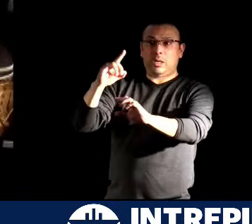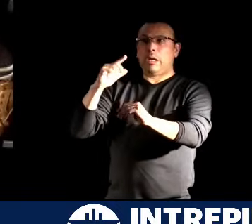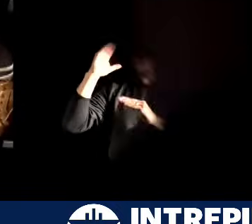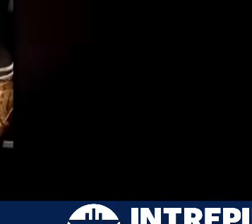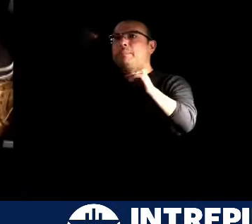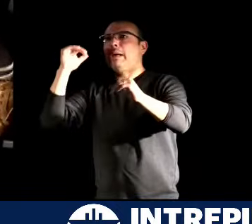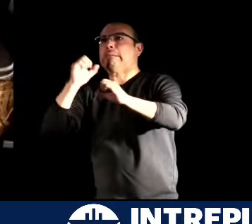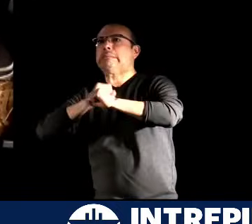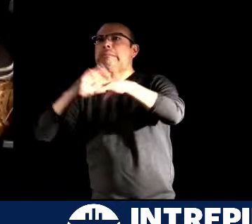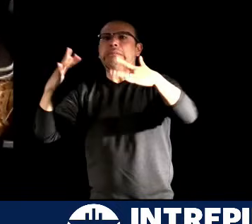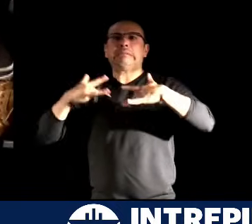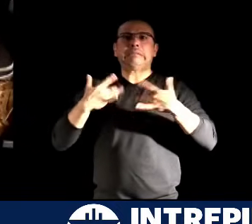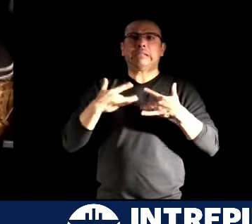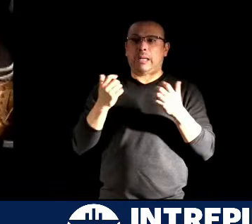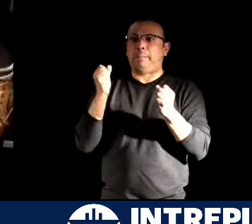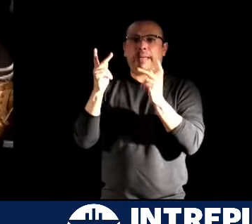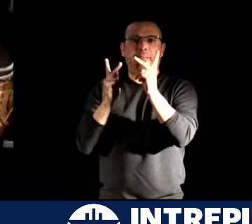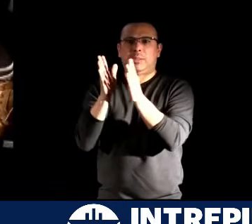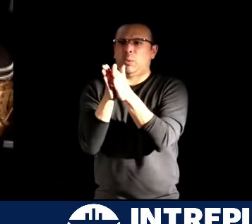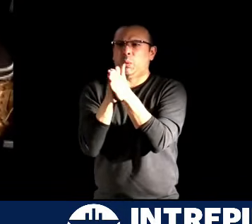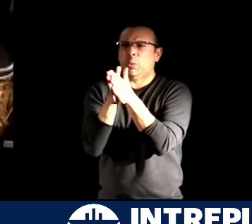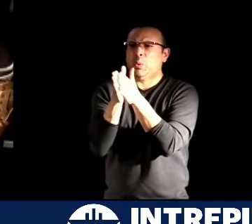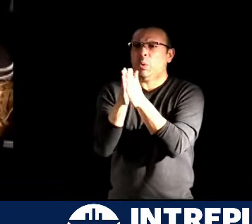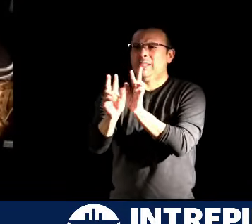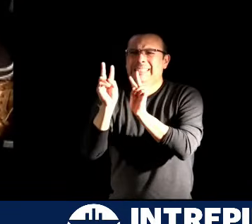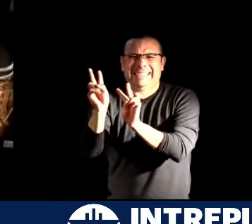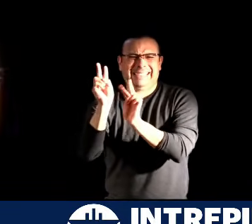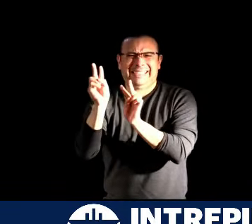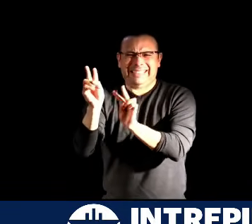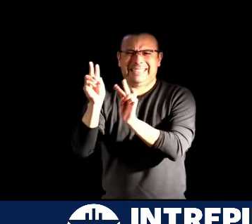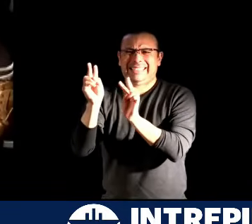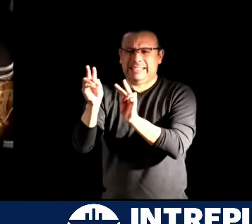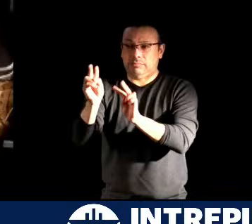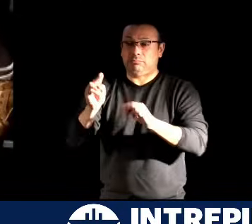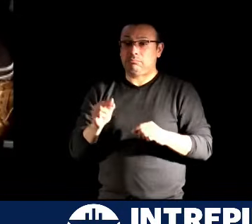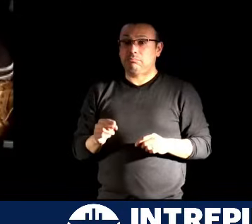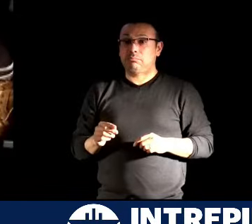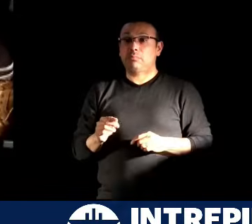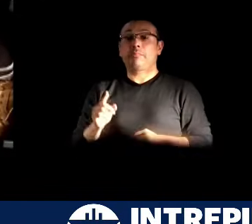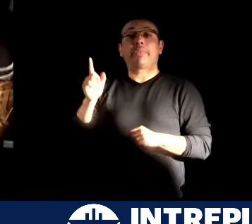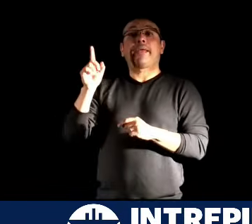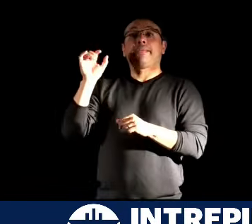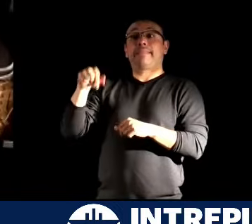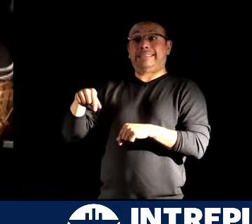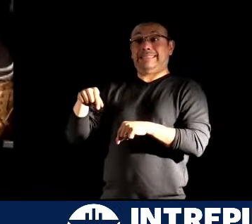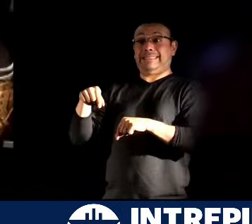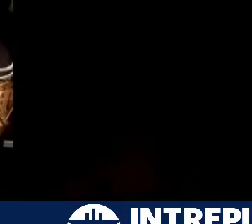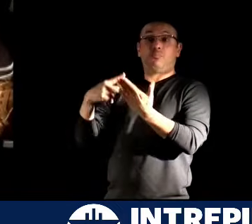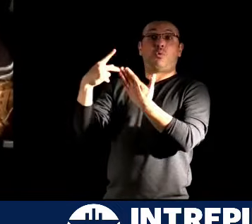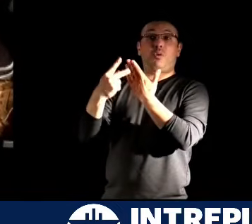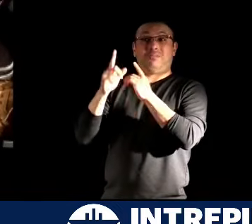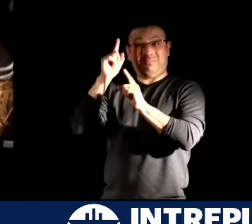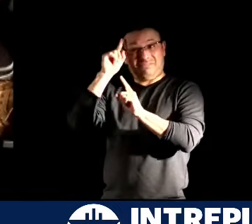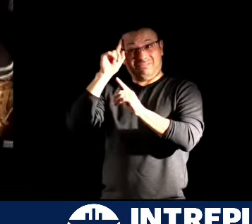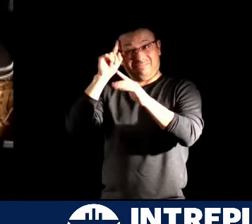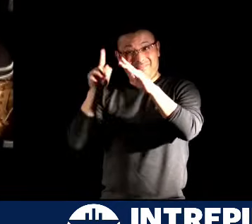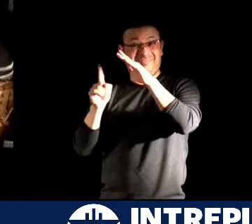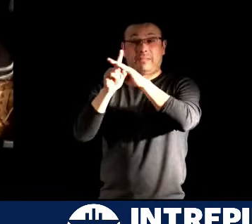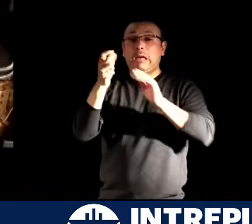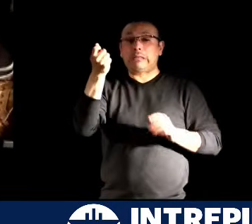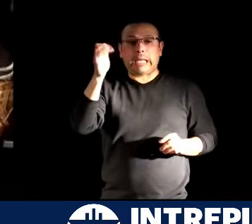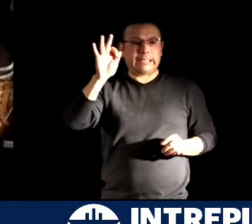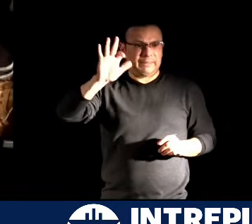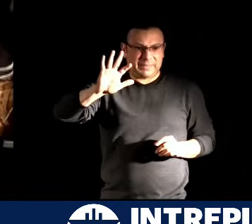astronomical. Everybody is waiting for this mission. This mission, by the way, was thought of in 1958. I guarantee you